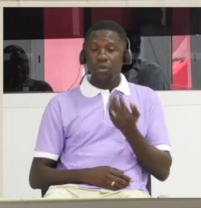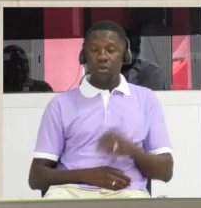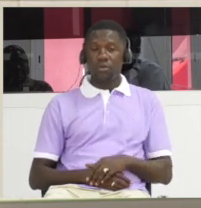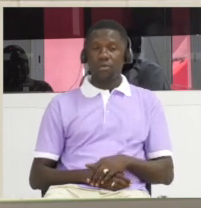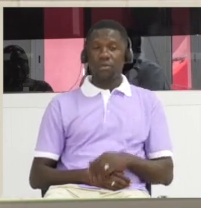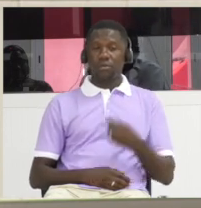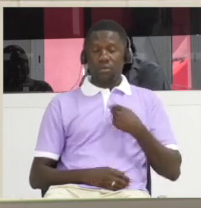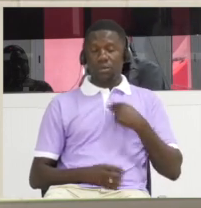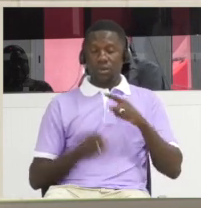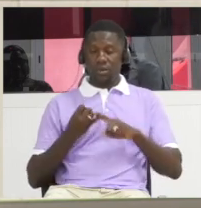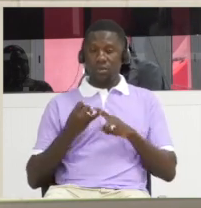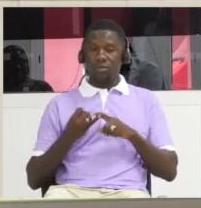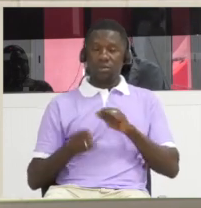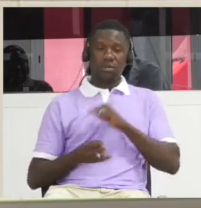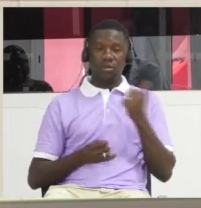Myself and